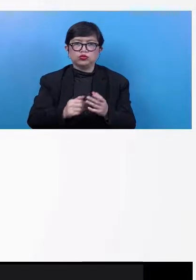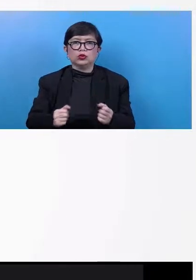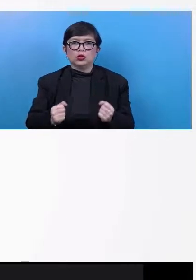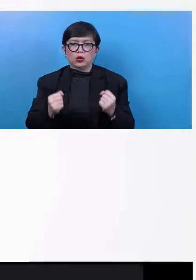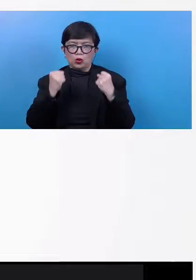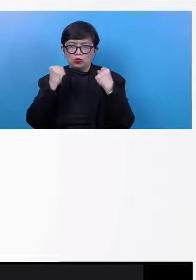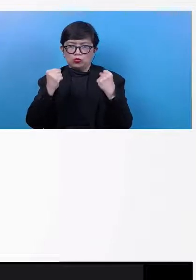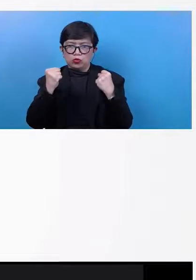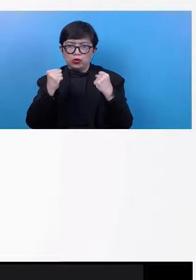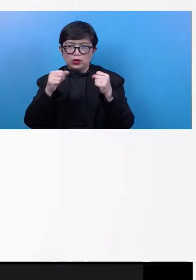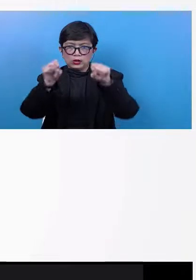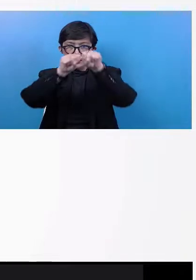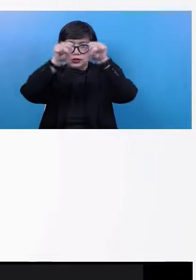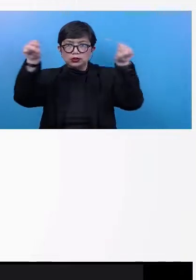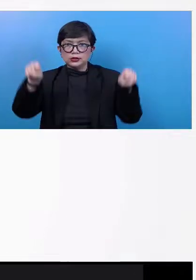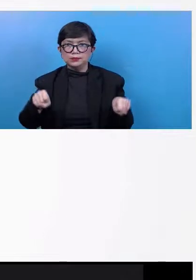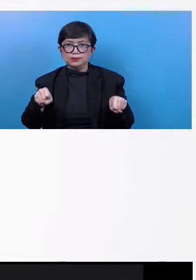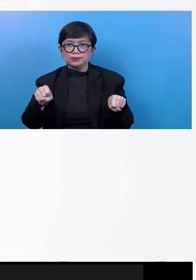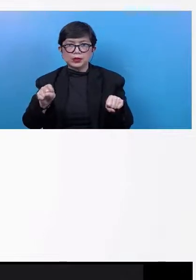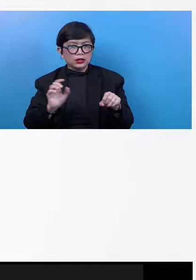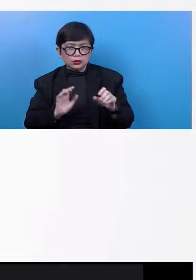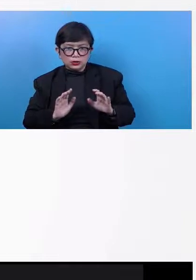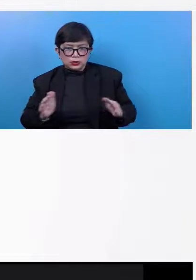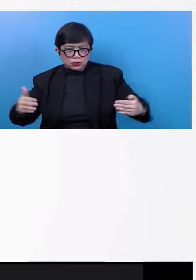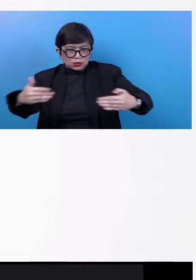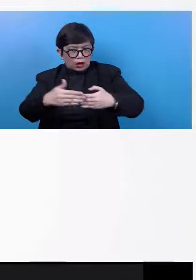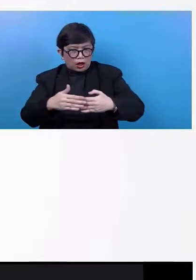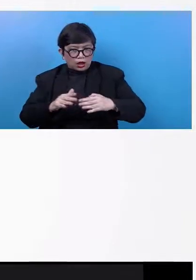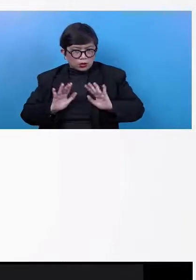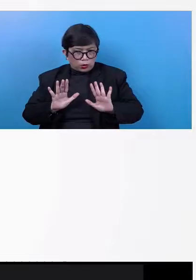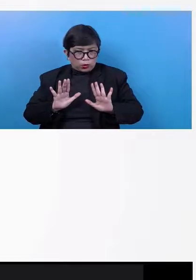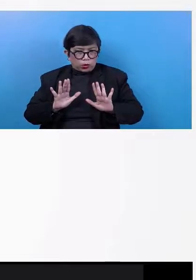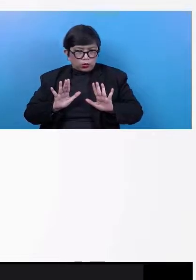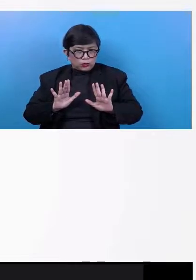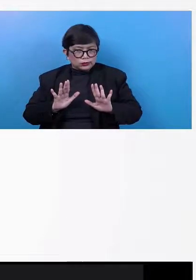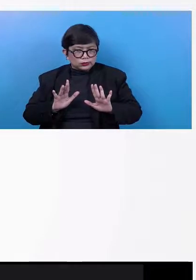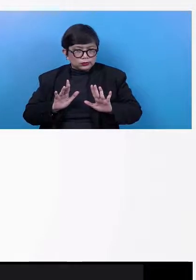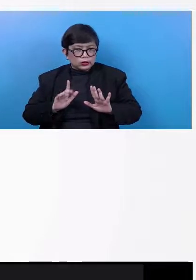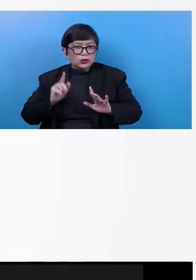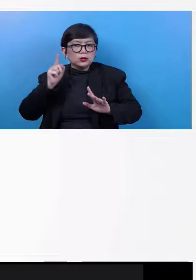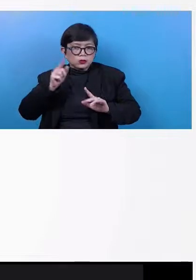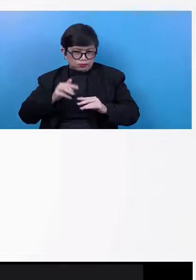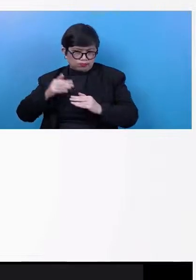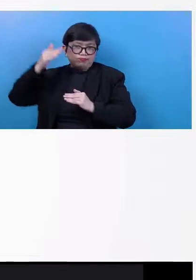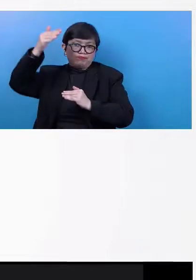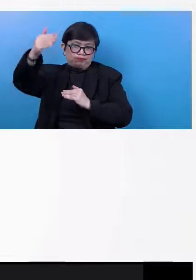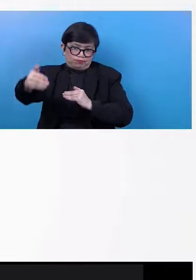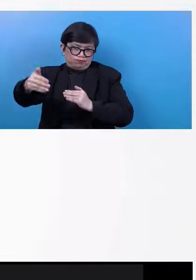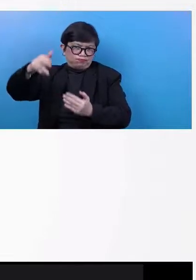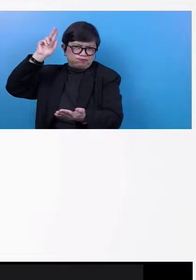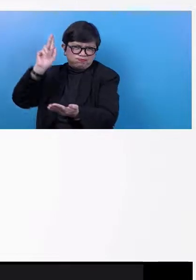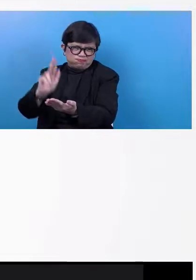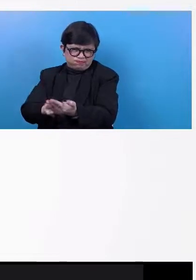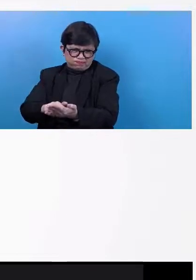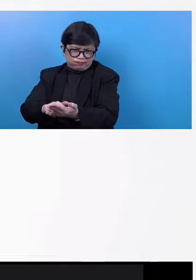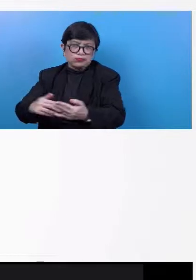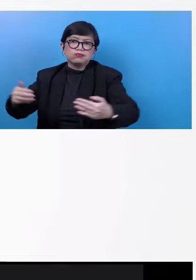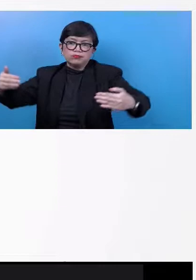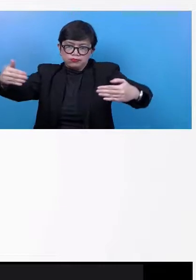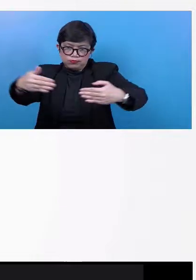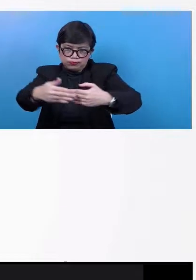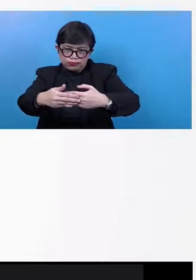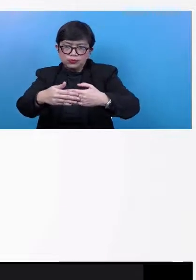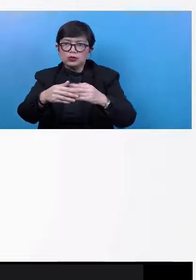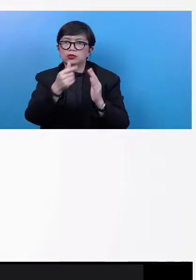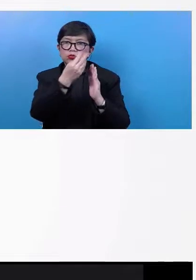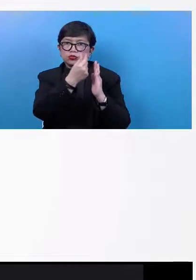is protected from future failures. We need to also assure that emergency recovery funds enable